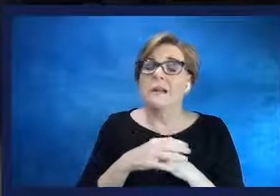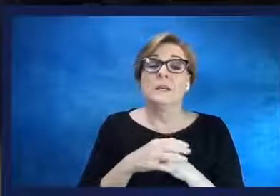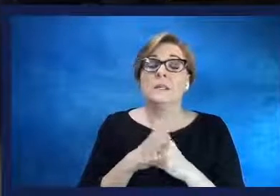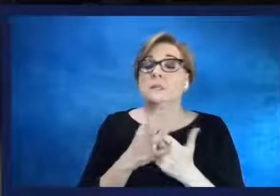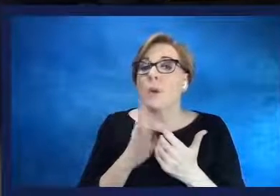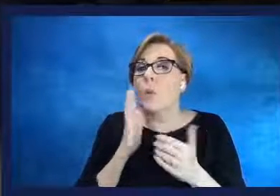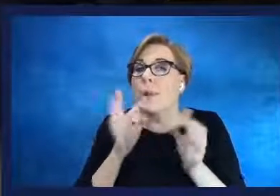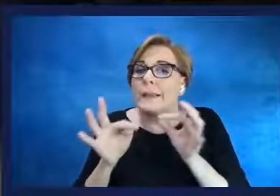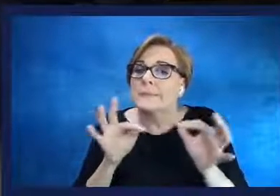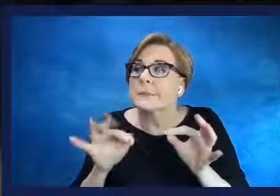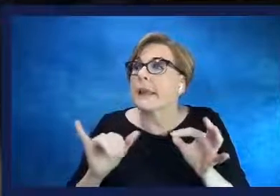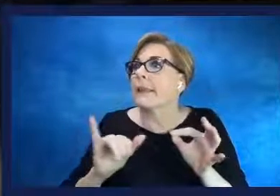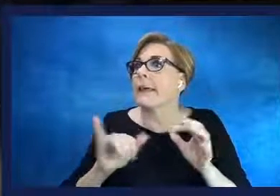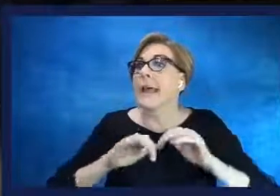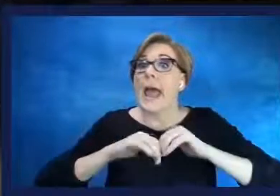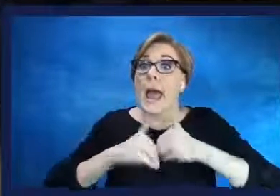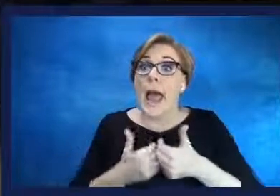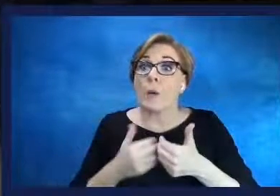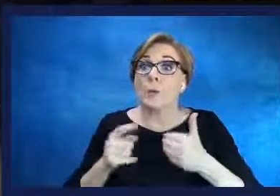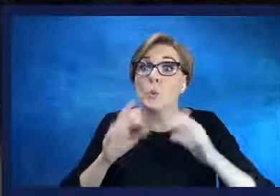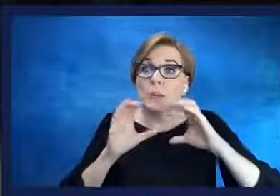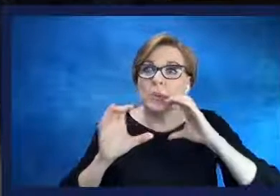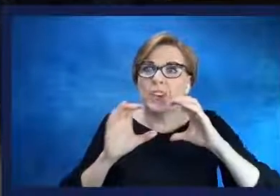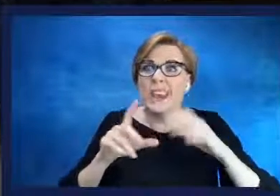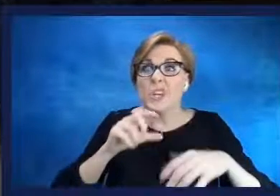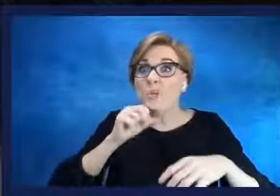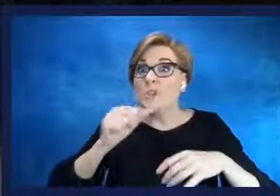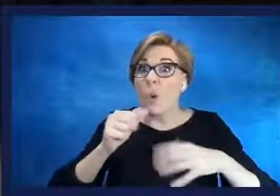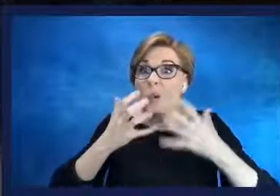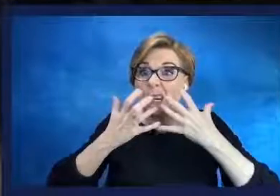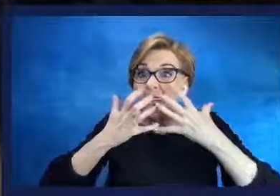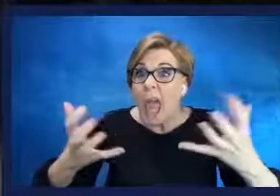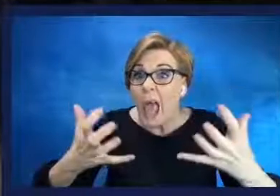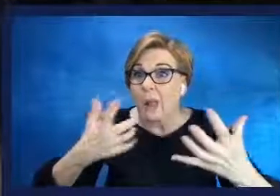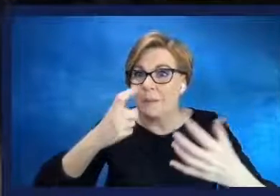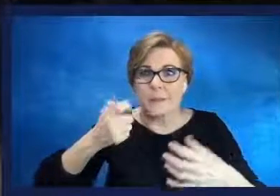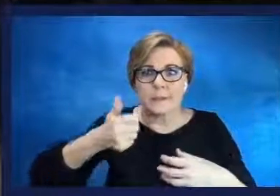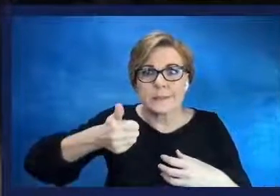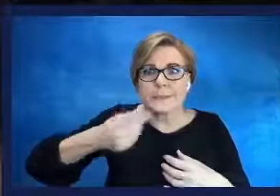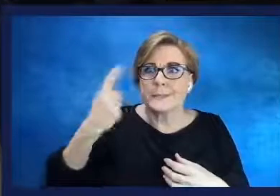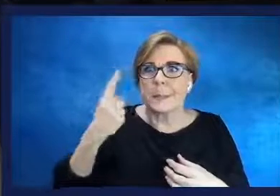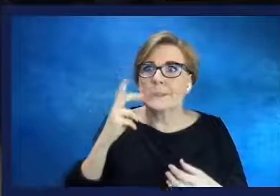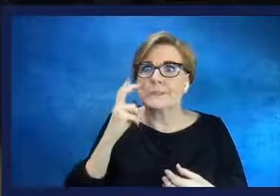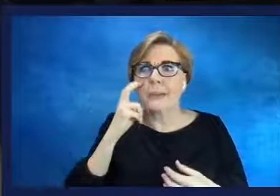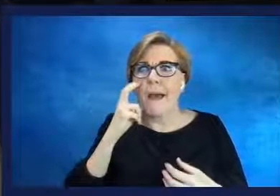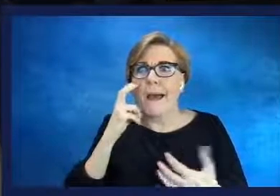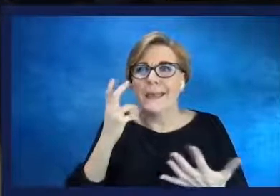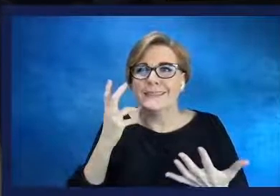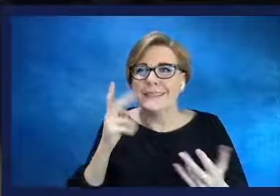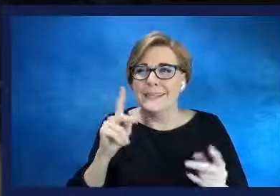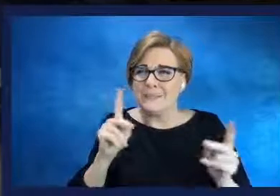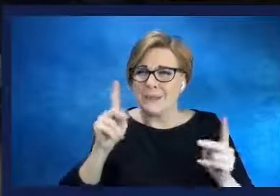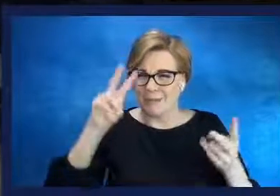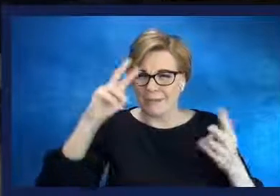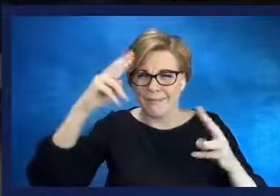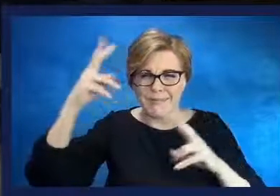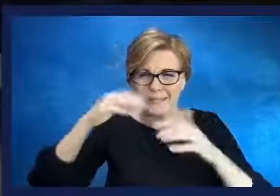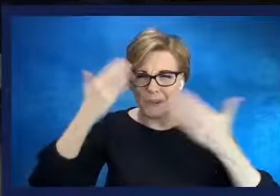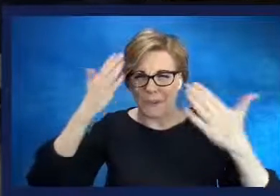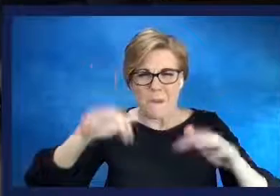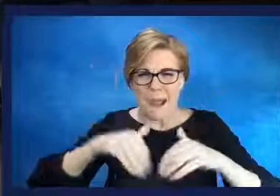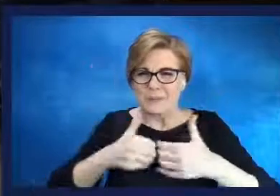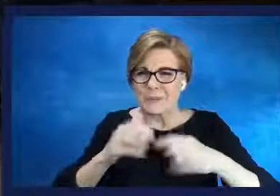And not to be facetious, but you don't yell because somebody is blind. There's some of those misnomers out there so we do a training.